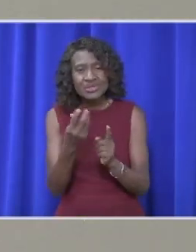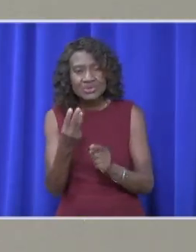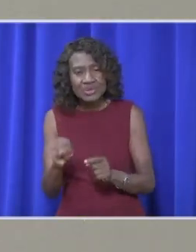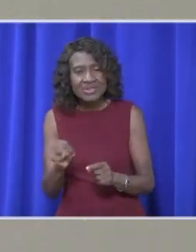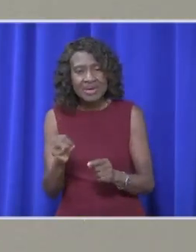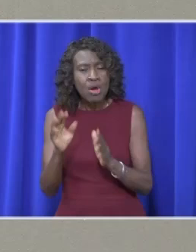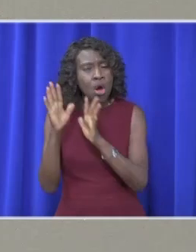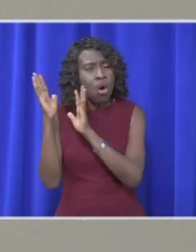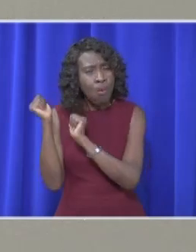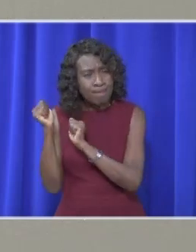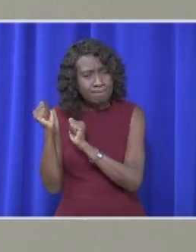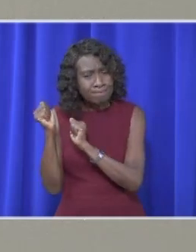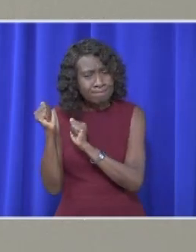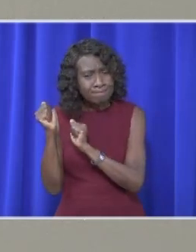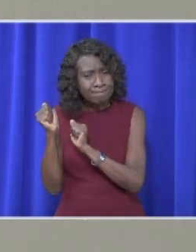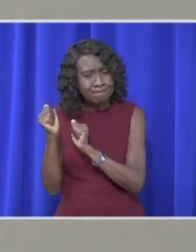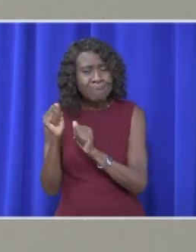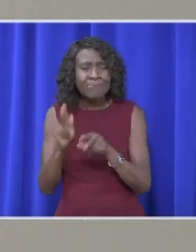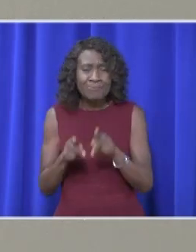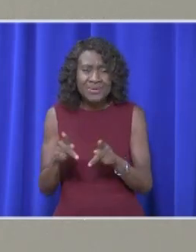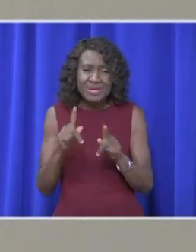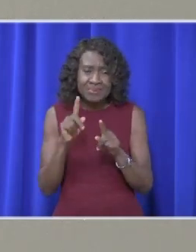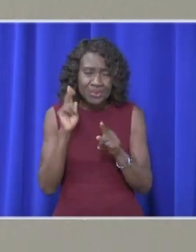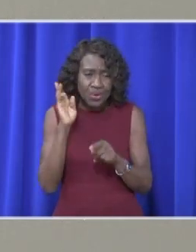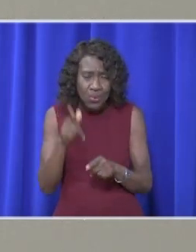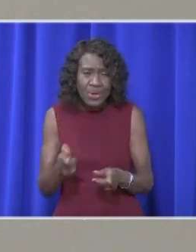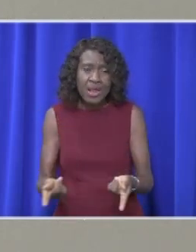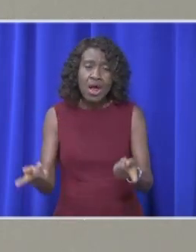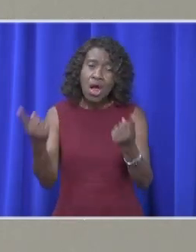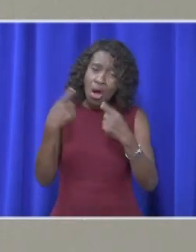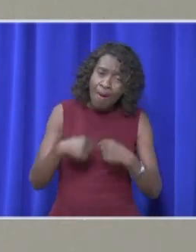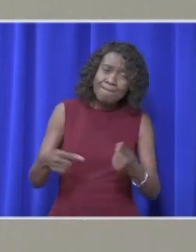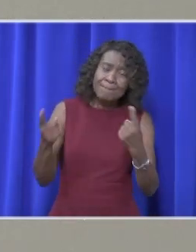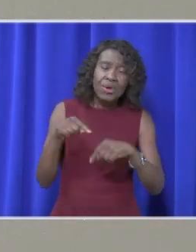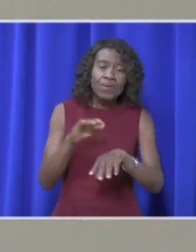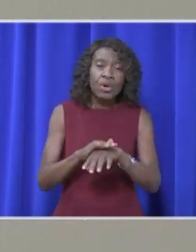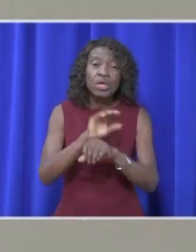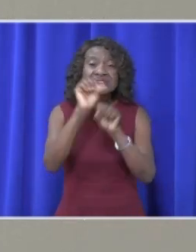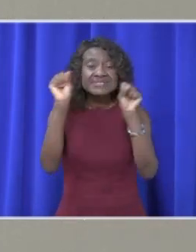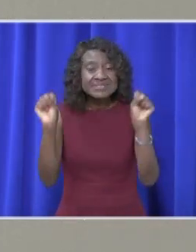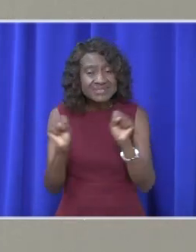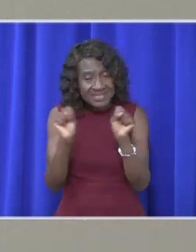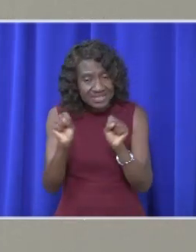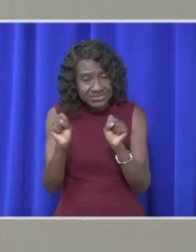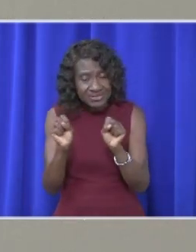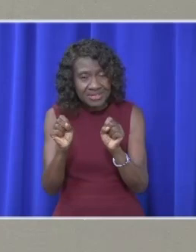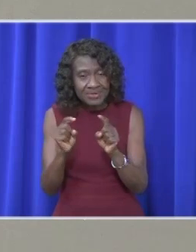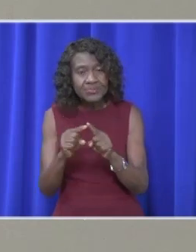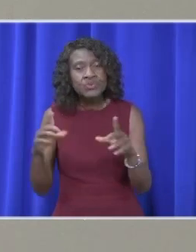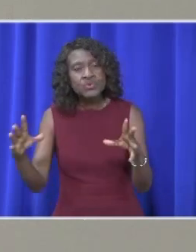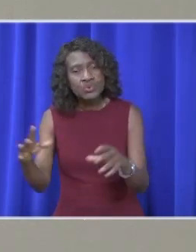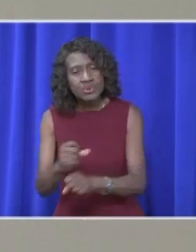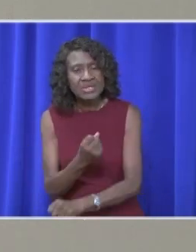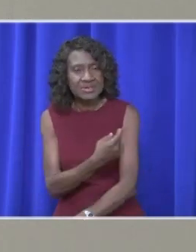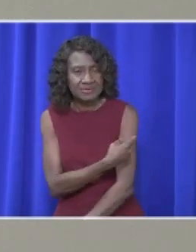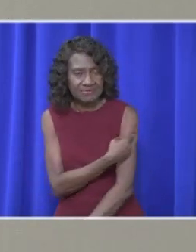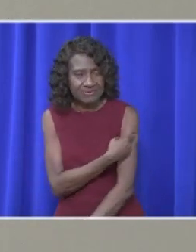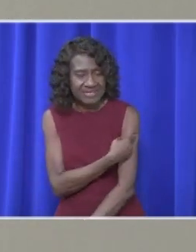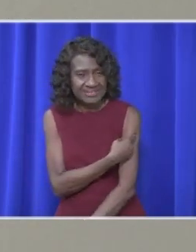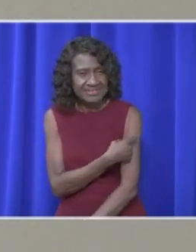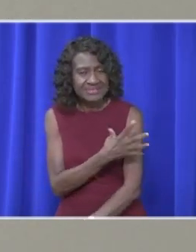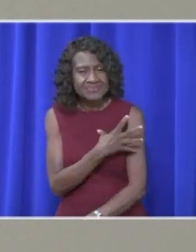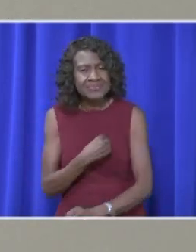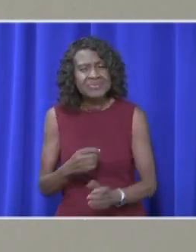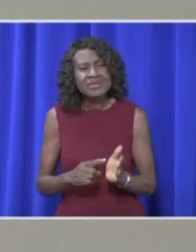morning to join us in our fight to get this vaccination going and to show the use or interest as